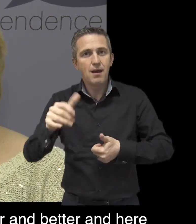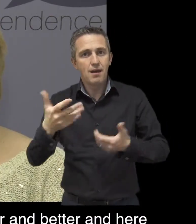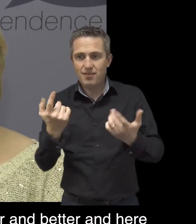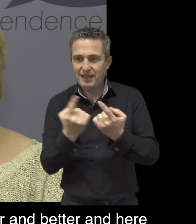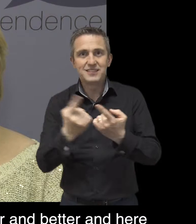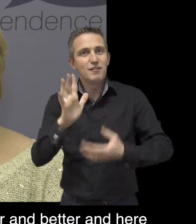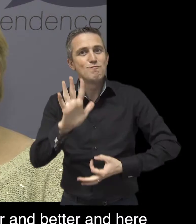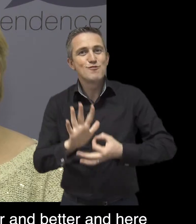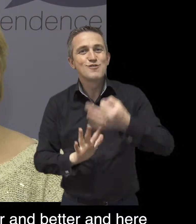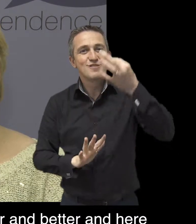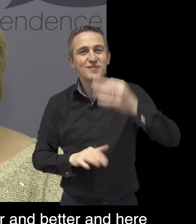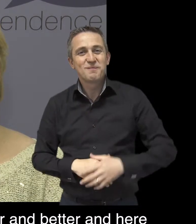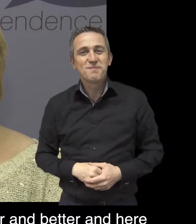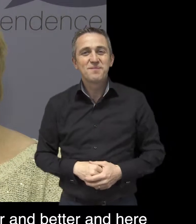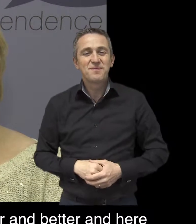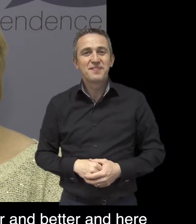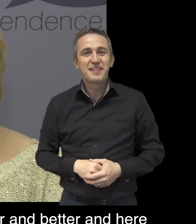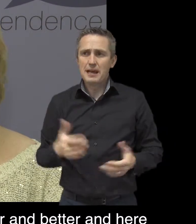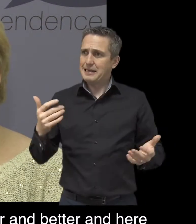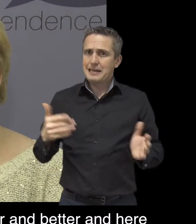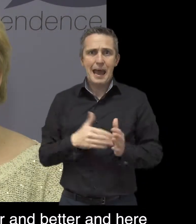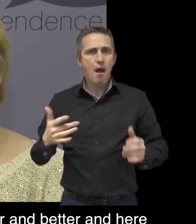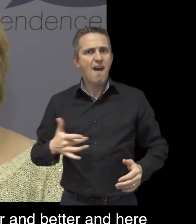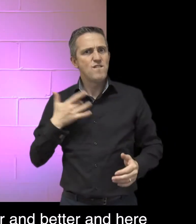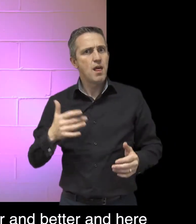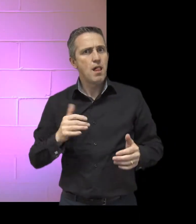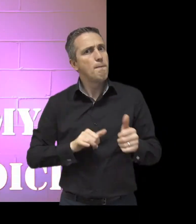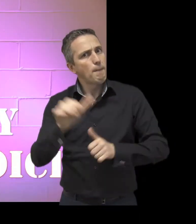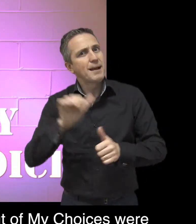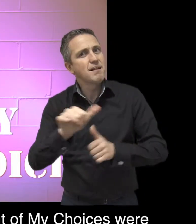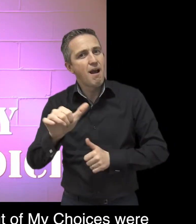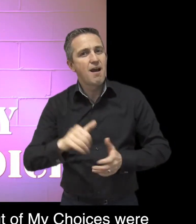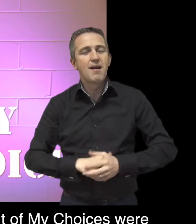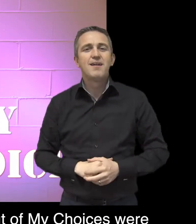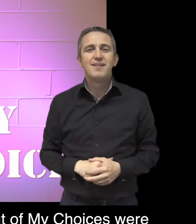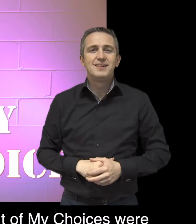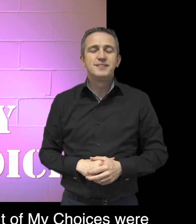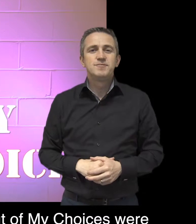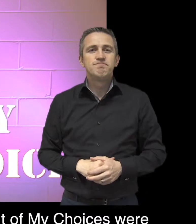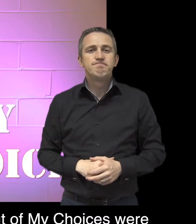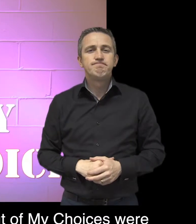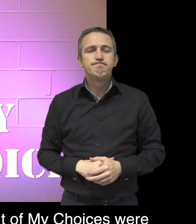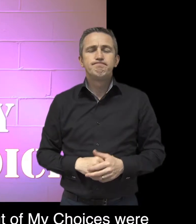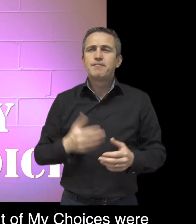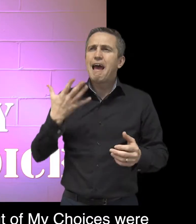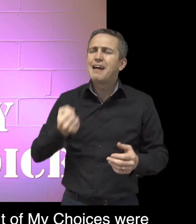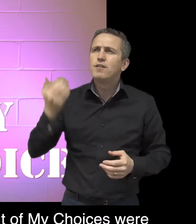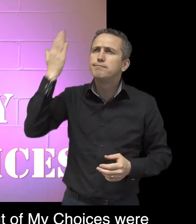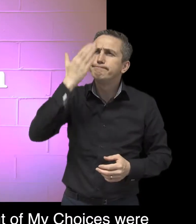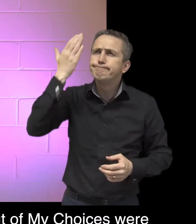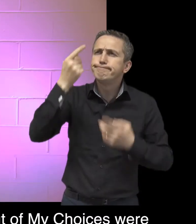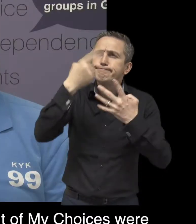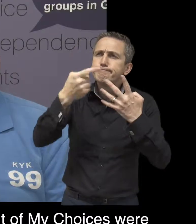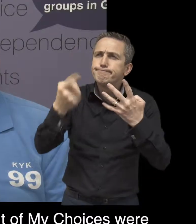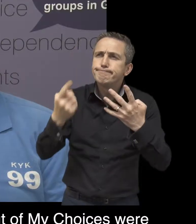today, and I feel I'm a better person today. The things that I wanted to achieve out